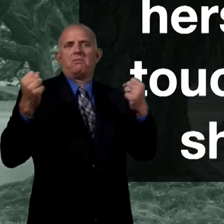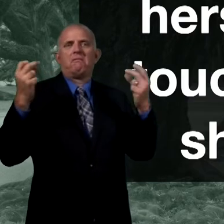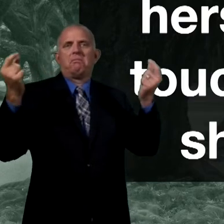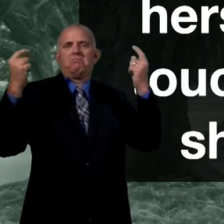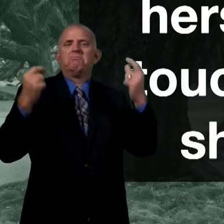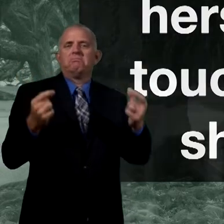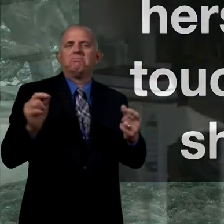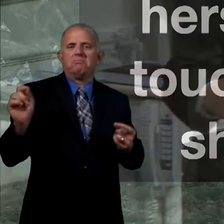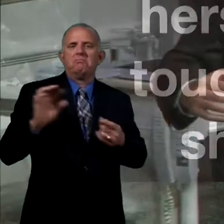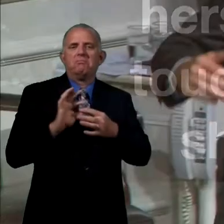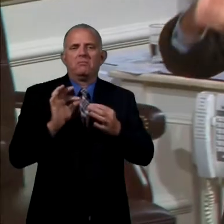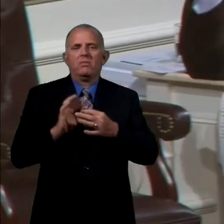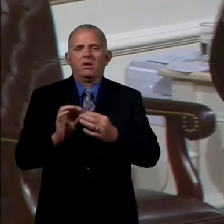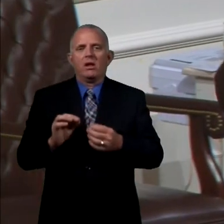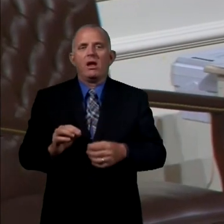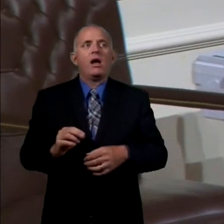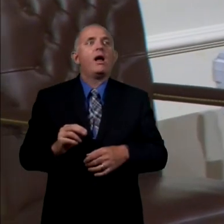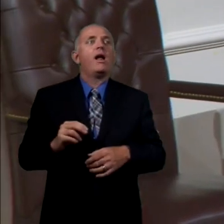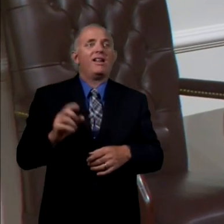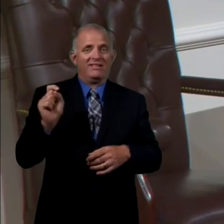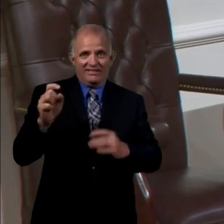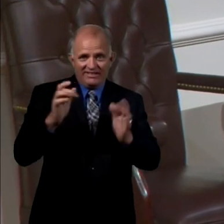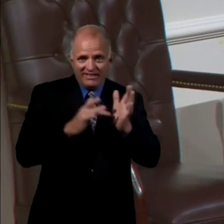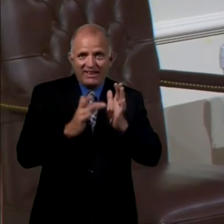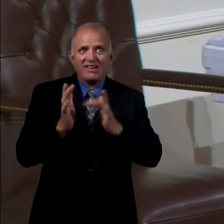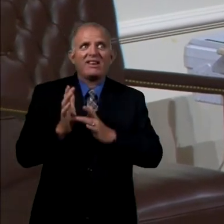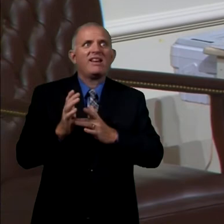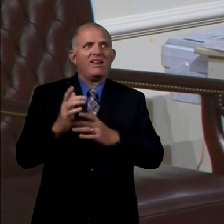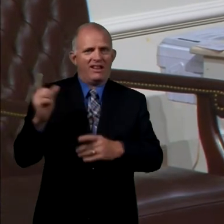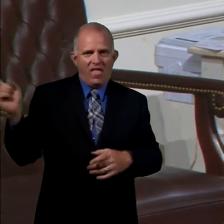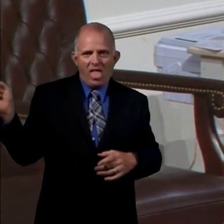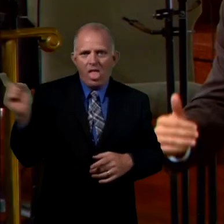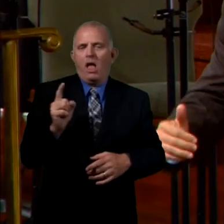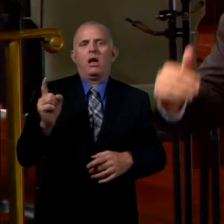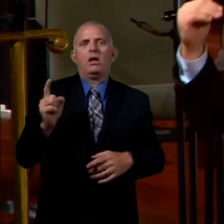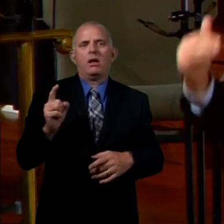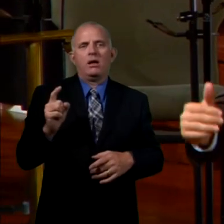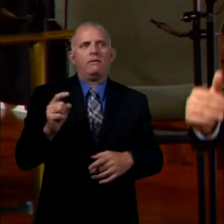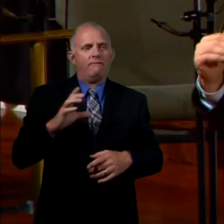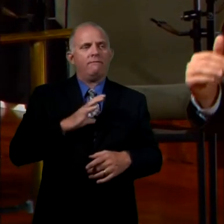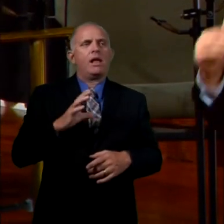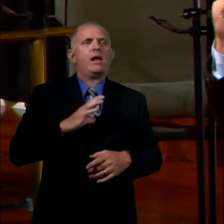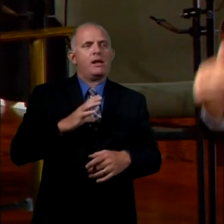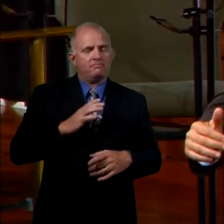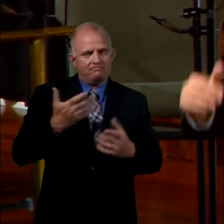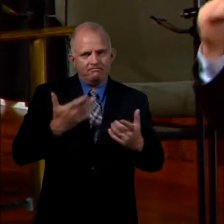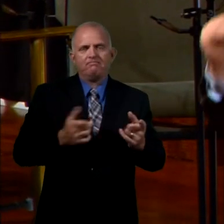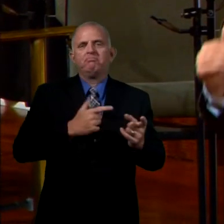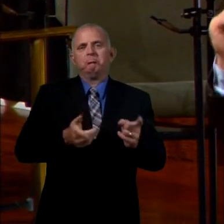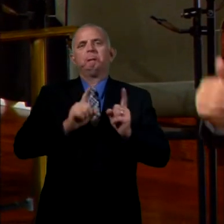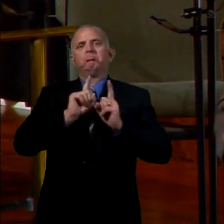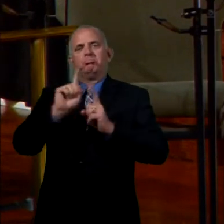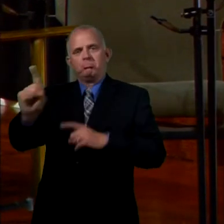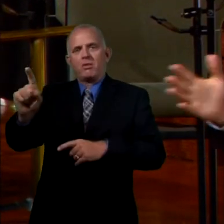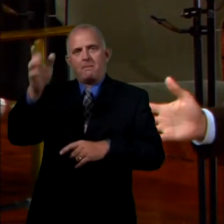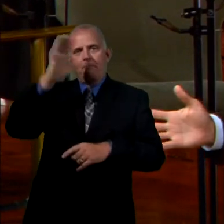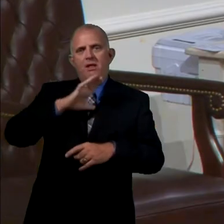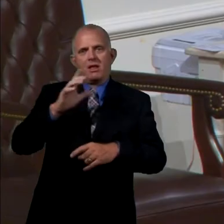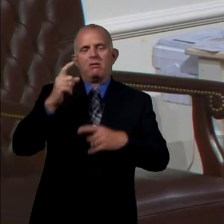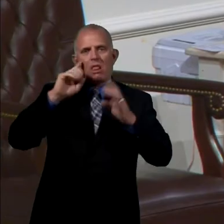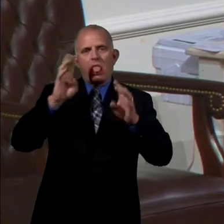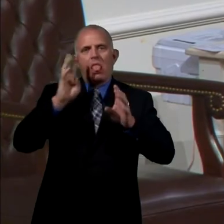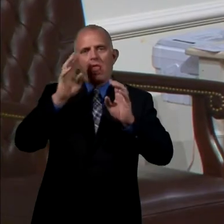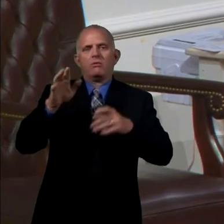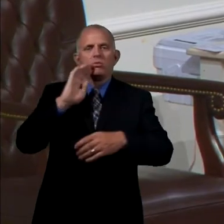So Jesus right there is interrupted, is going with a man who is weeping, saying, my daughter is now dead. Can you do